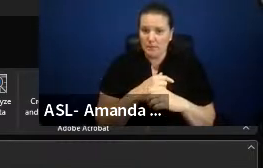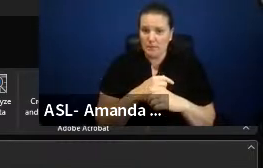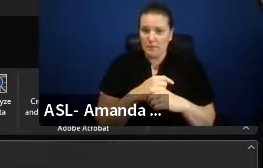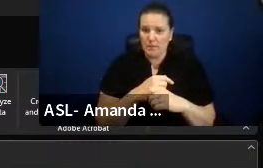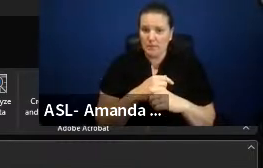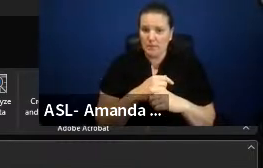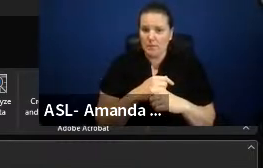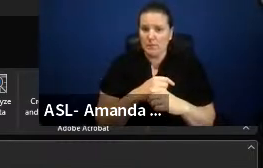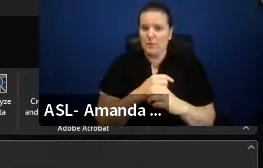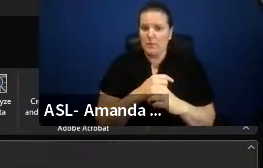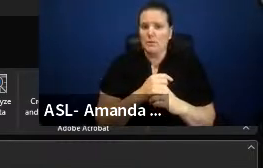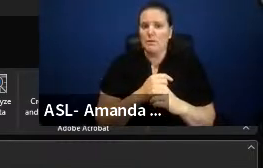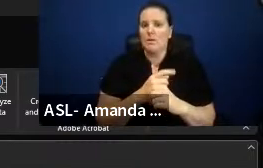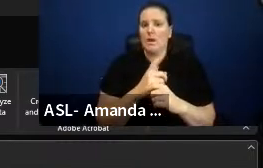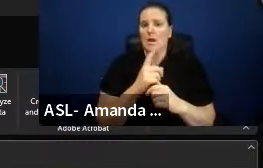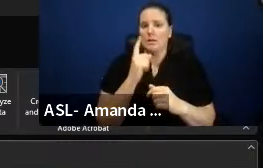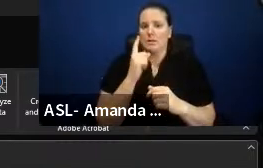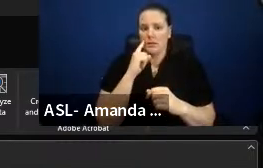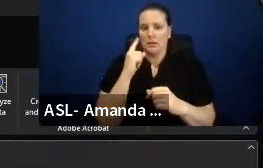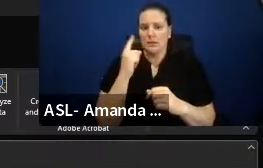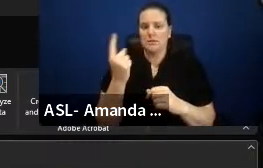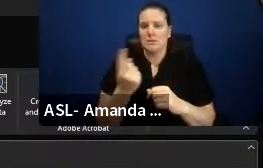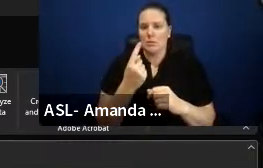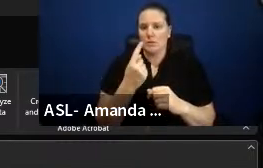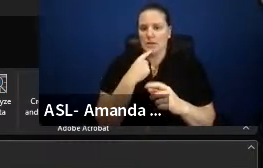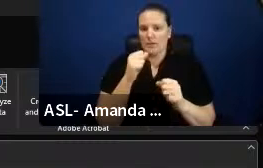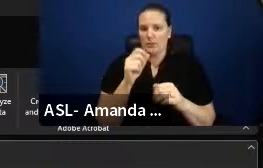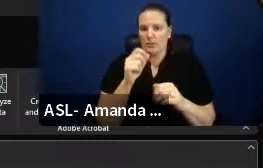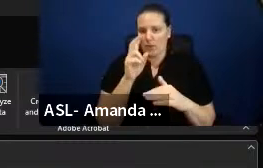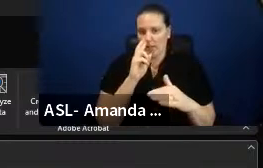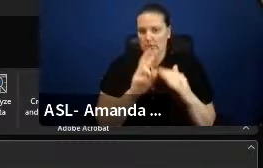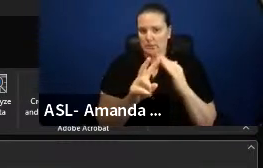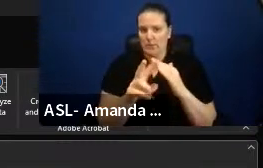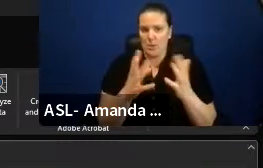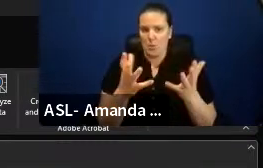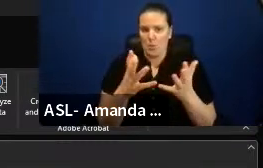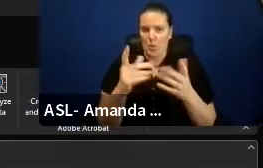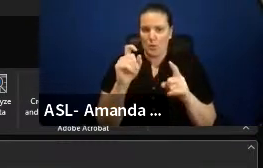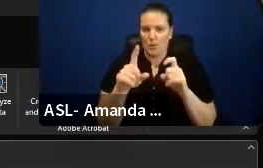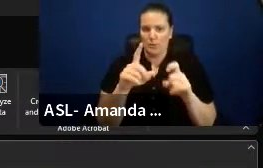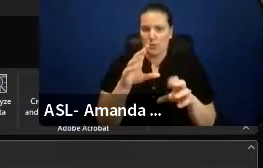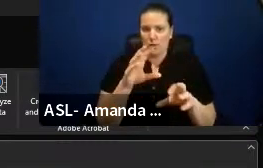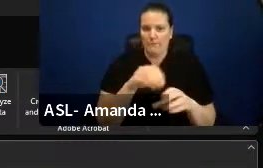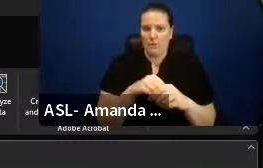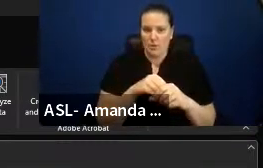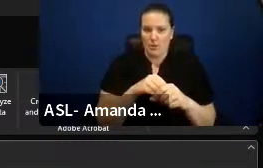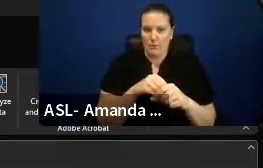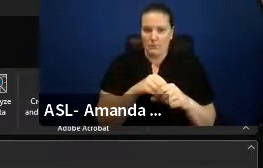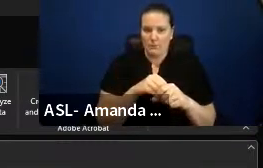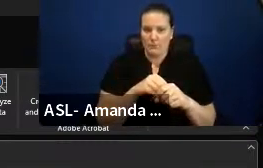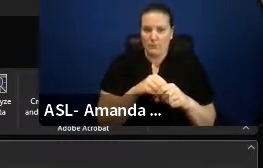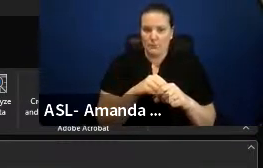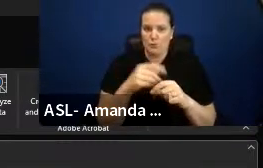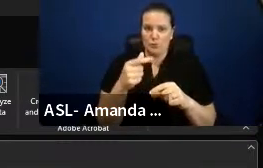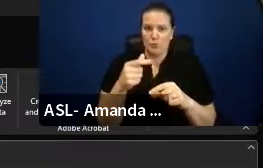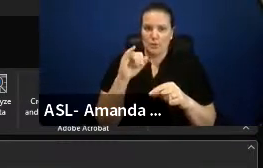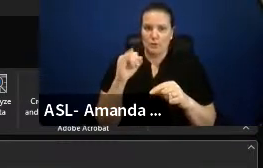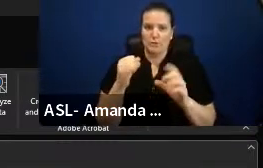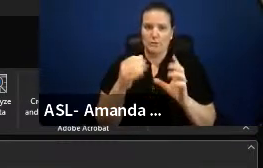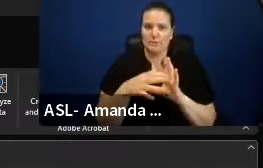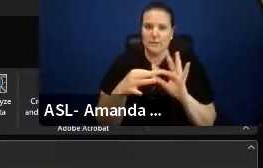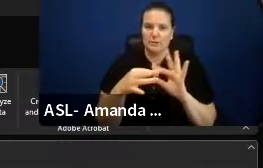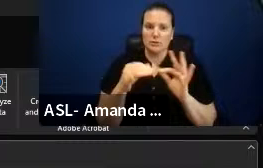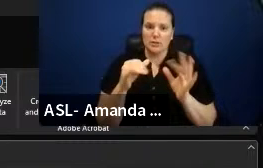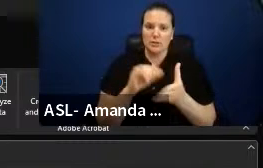really need to anticipate what some of those questions will involve. And I think Greg, mentioned that if the contract